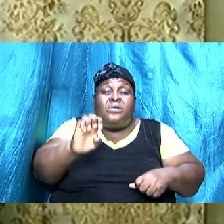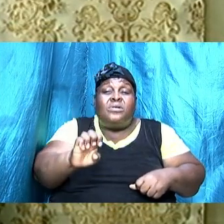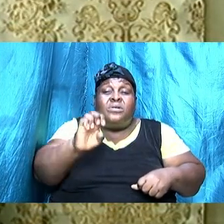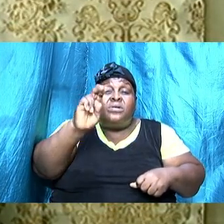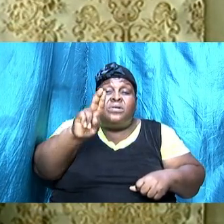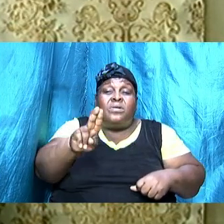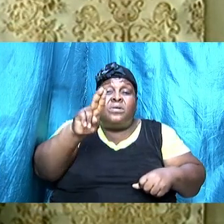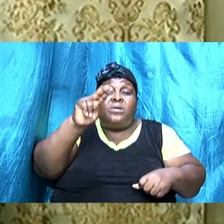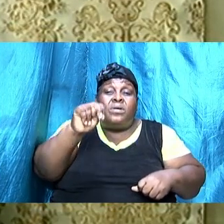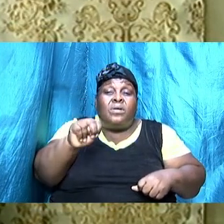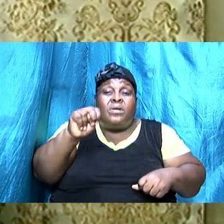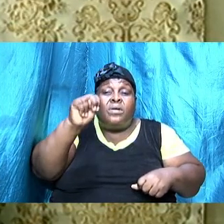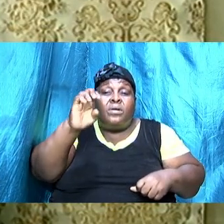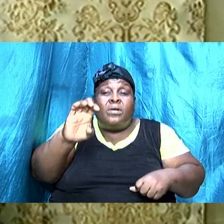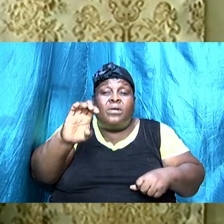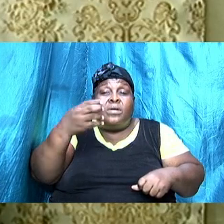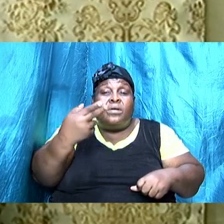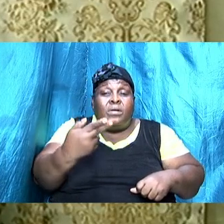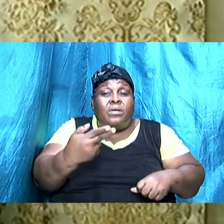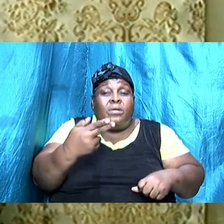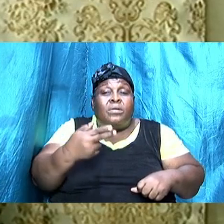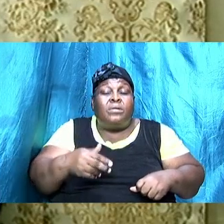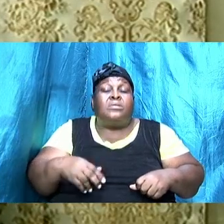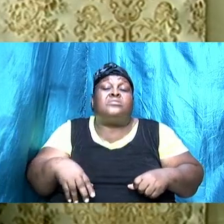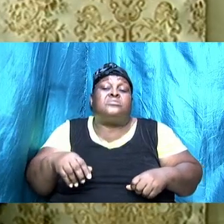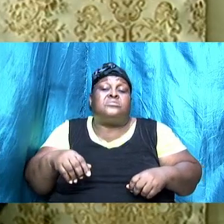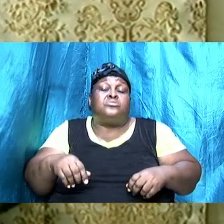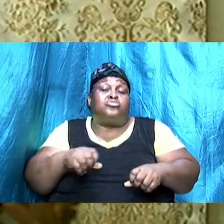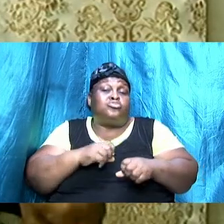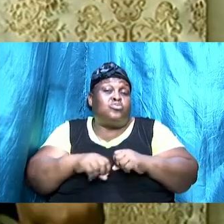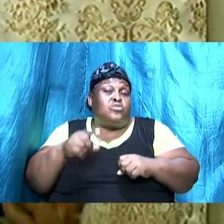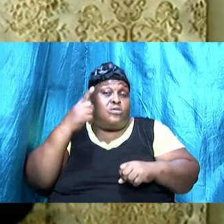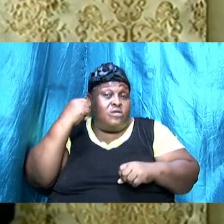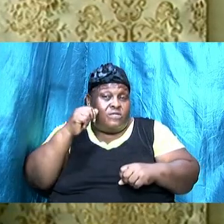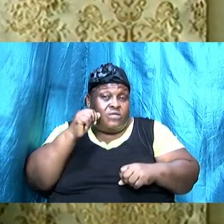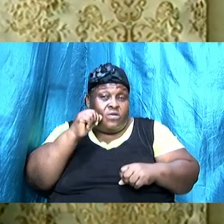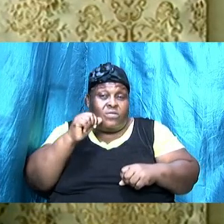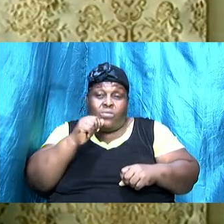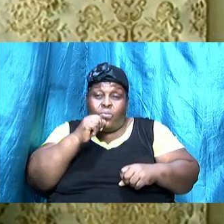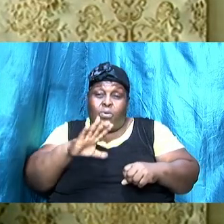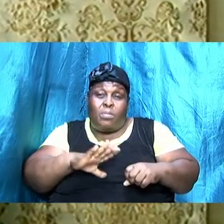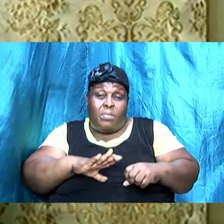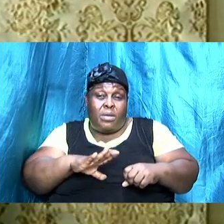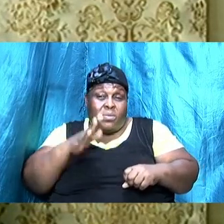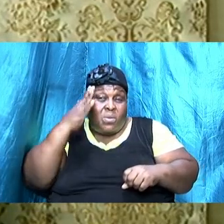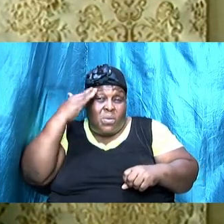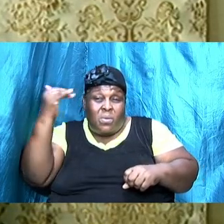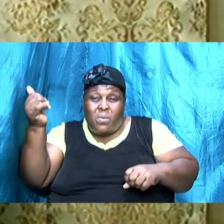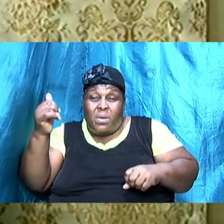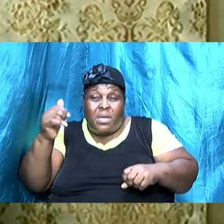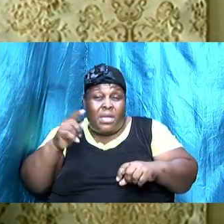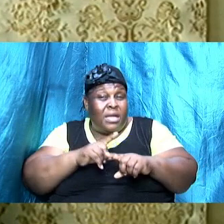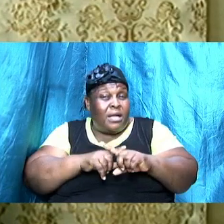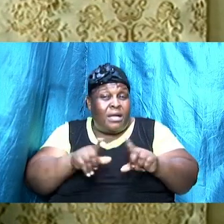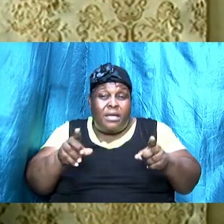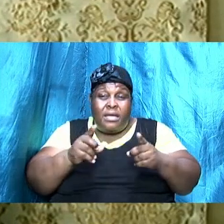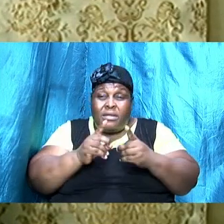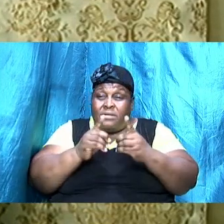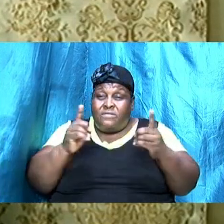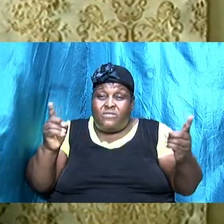can I tell me why I can't divorce my husband for the reason I just gave? No, you